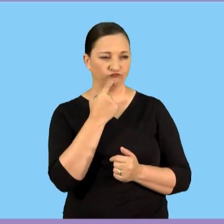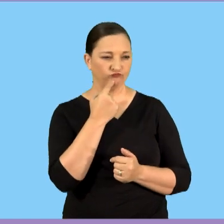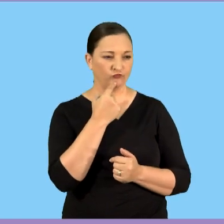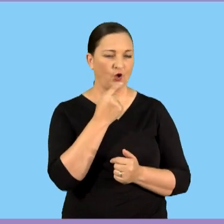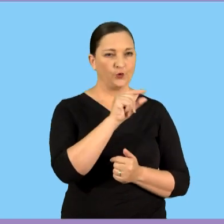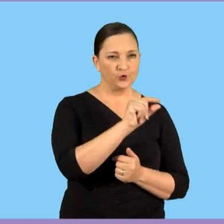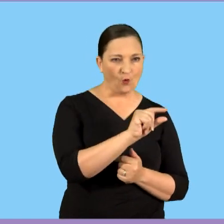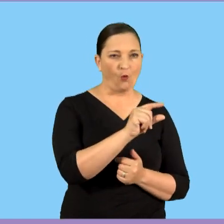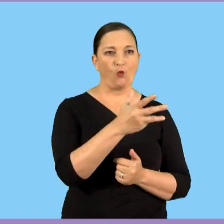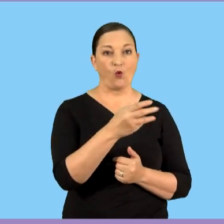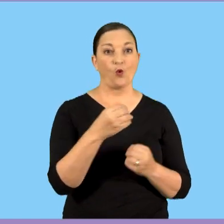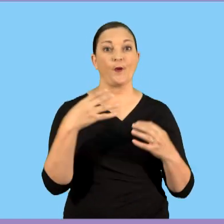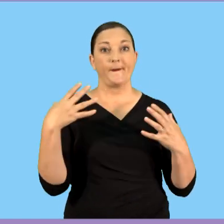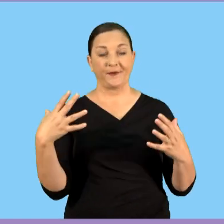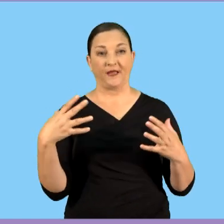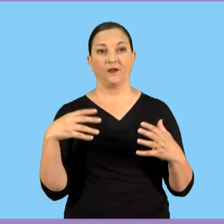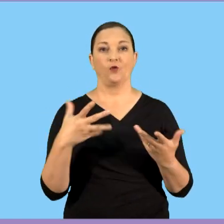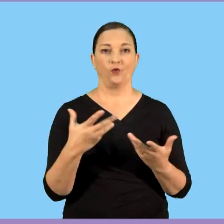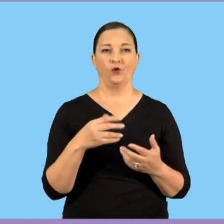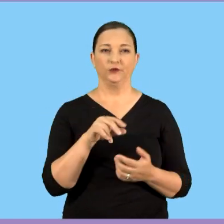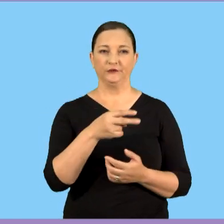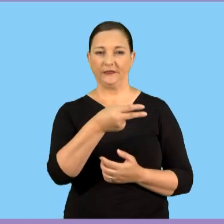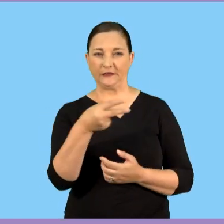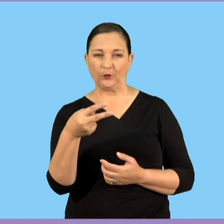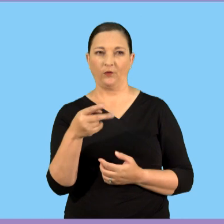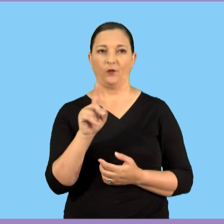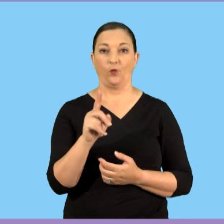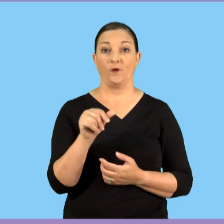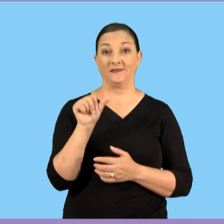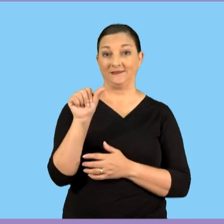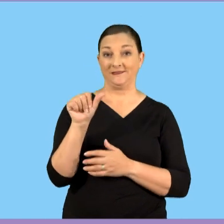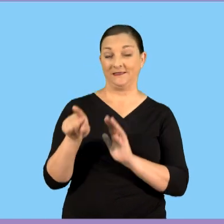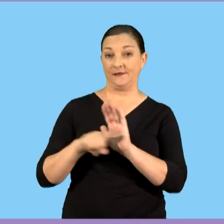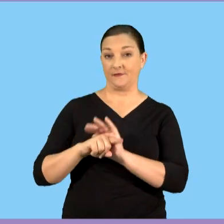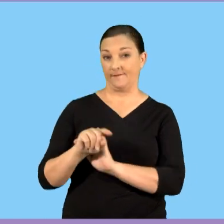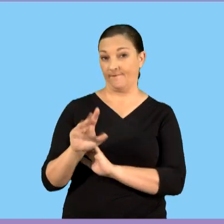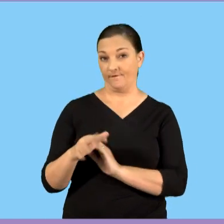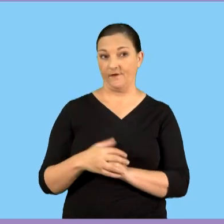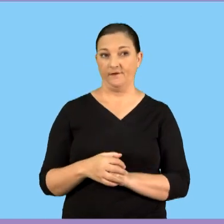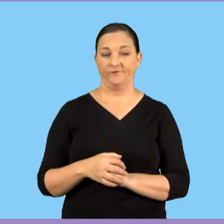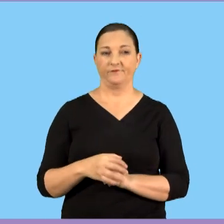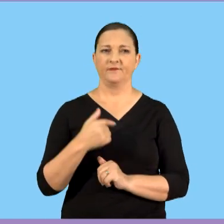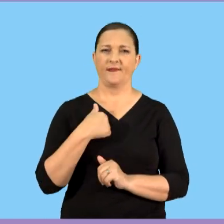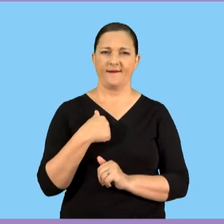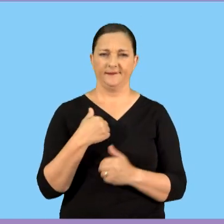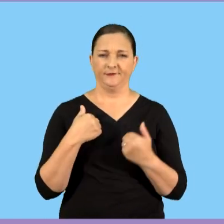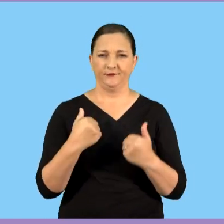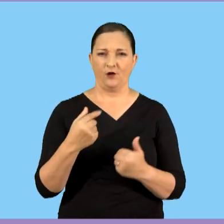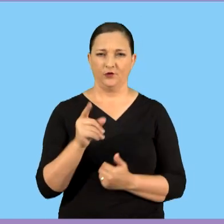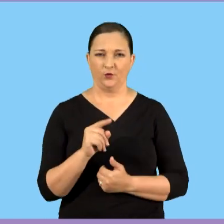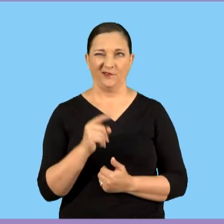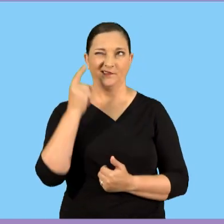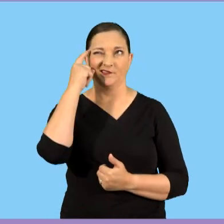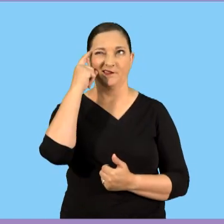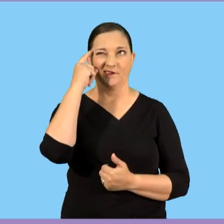is smaller, bigger, or equals to 6 minus 5. Now I have a -1 plus 4.